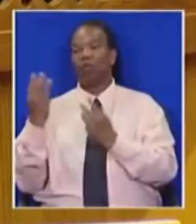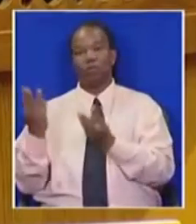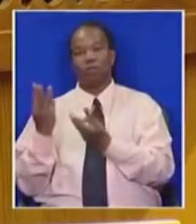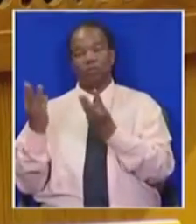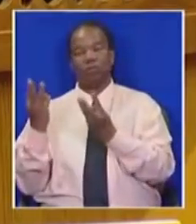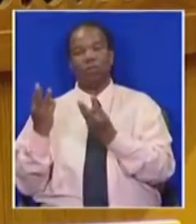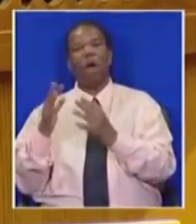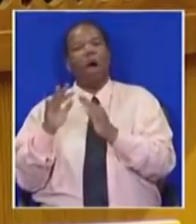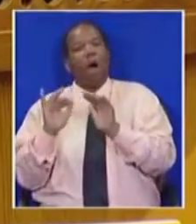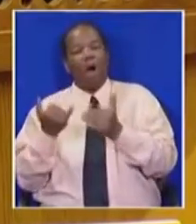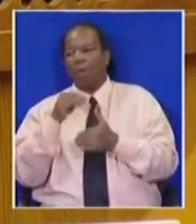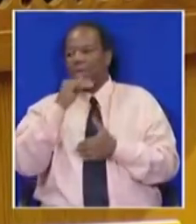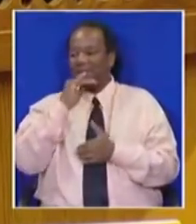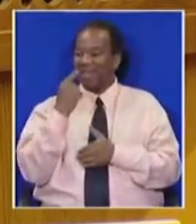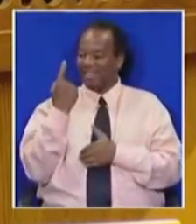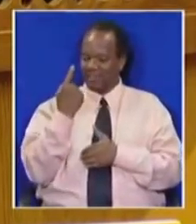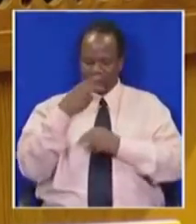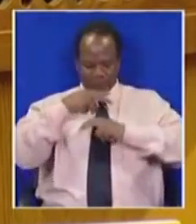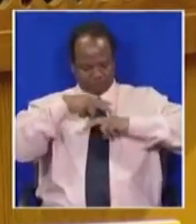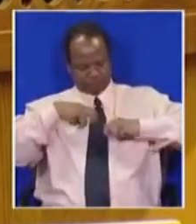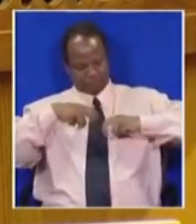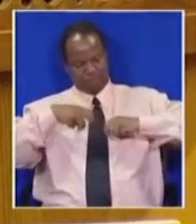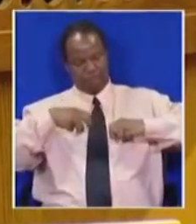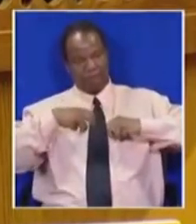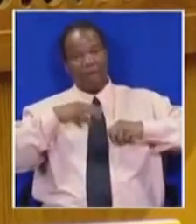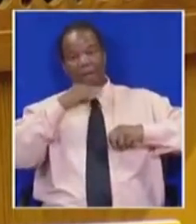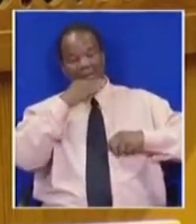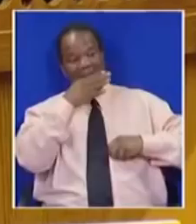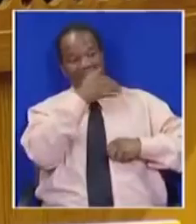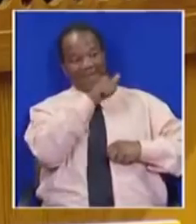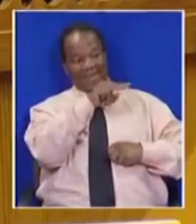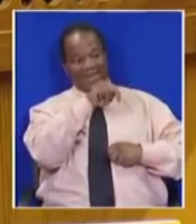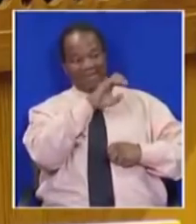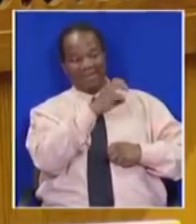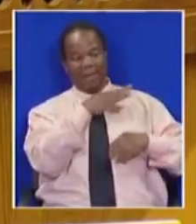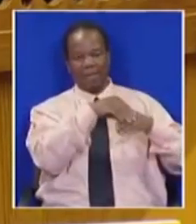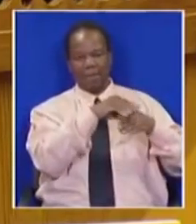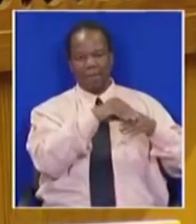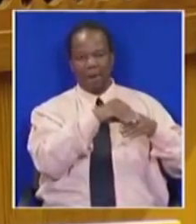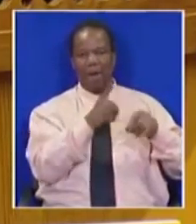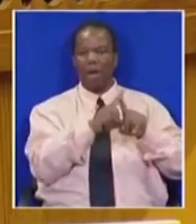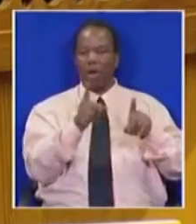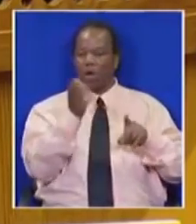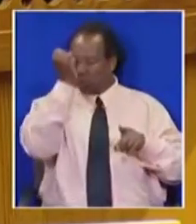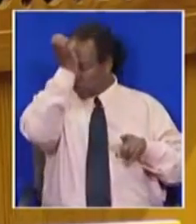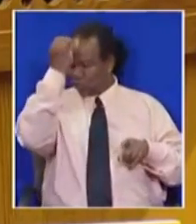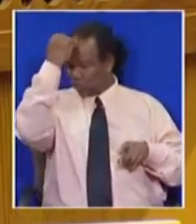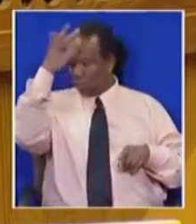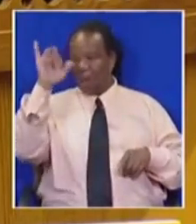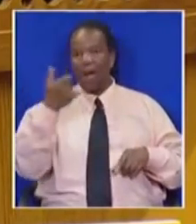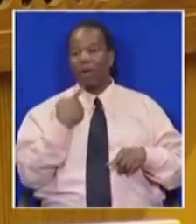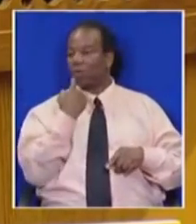require soul-searching from all of us, but especially from those on the ANC's benches. Mr. Zuma did not rise to power and stay in power